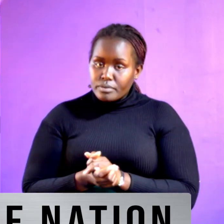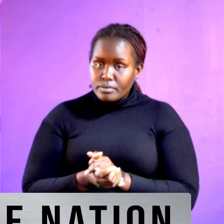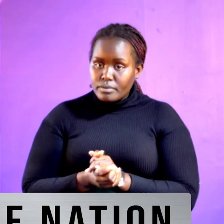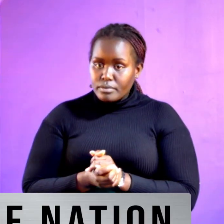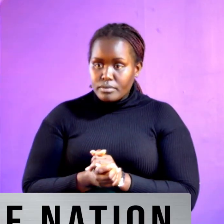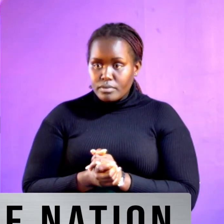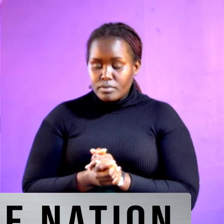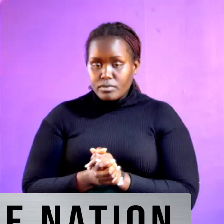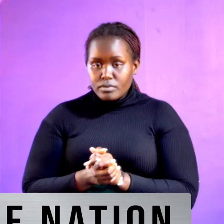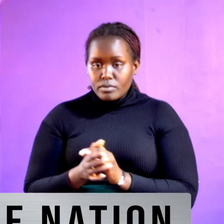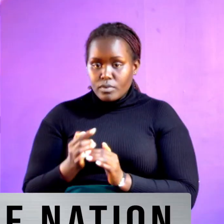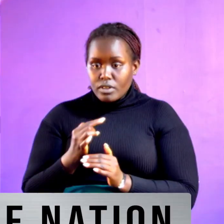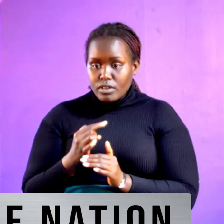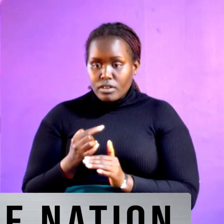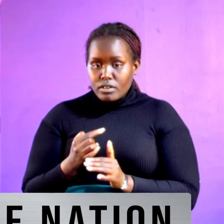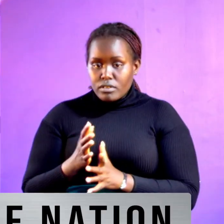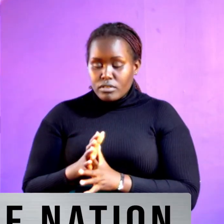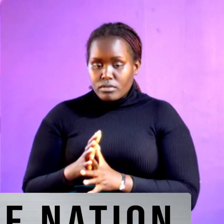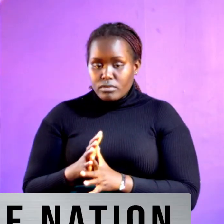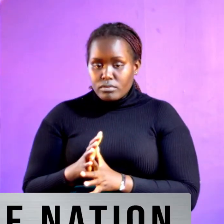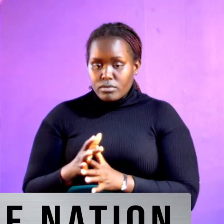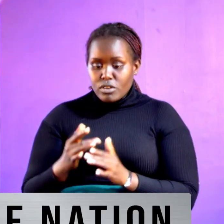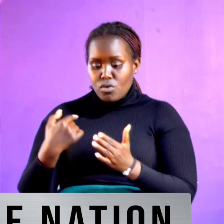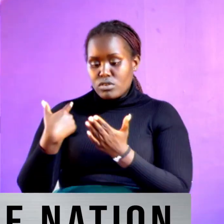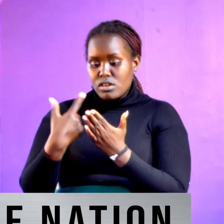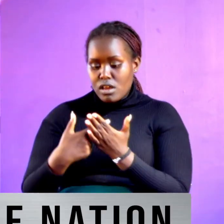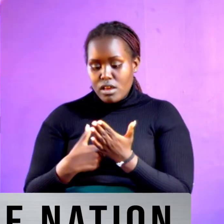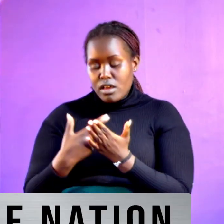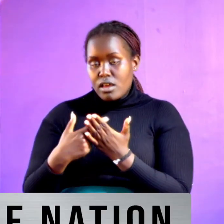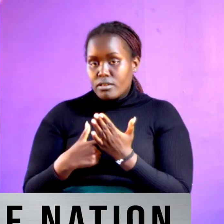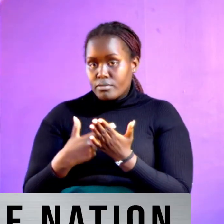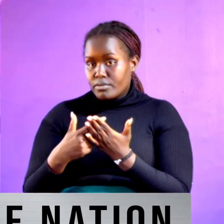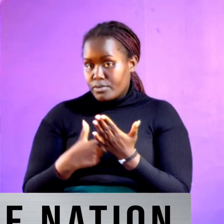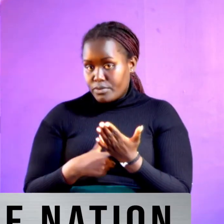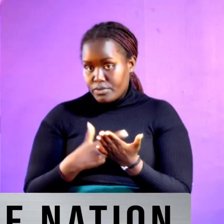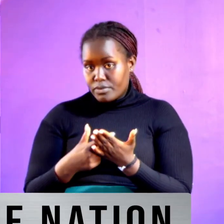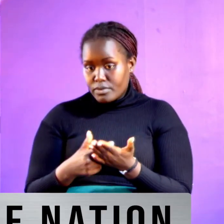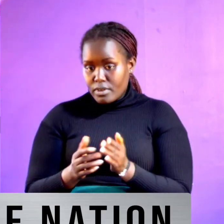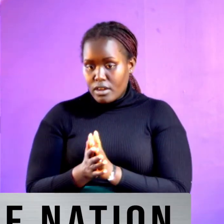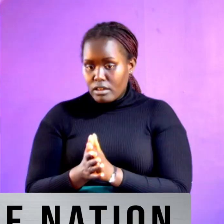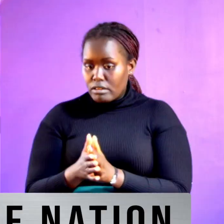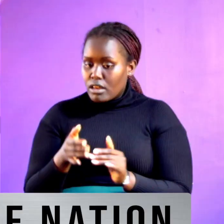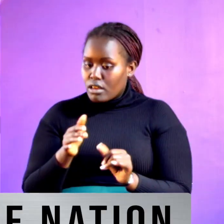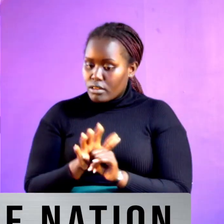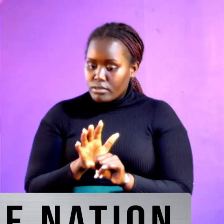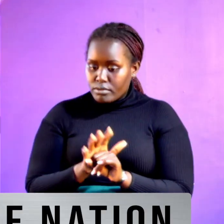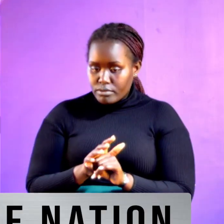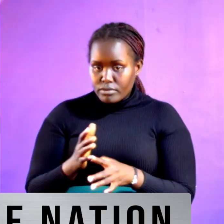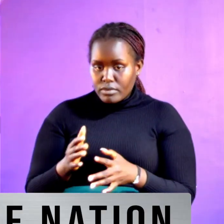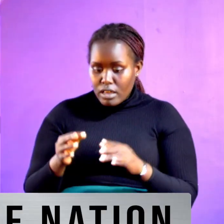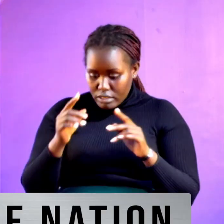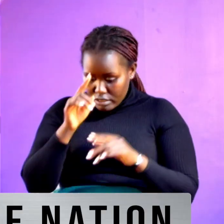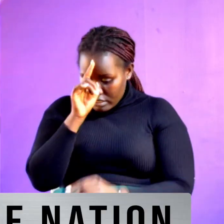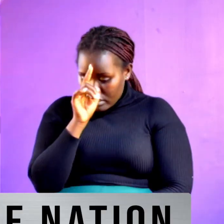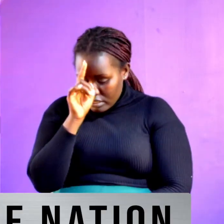it was expansively debated and vigorously